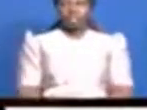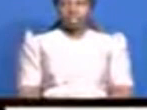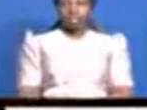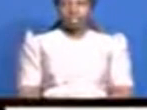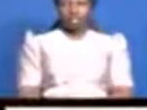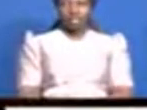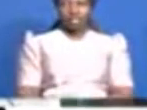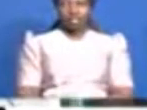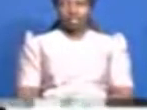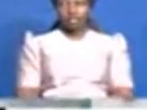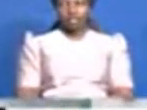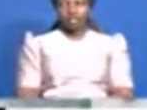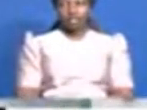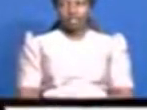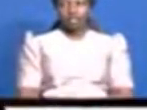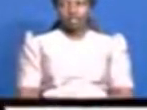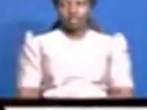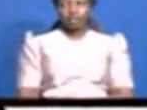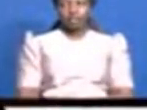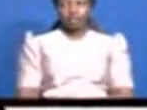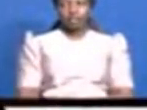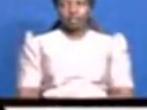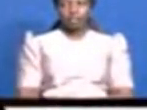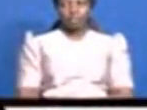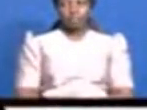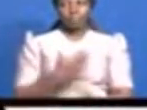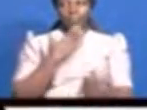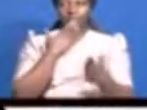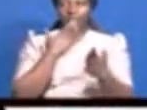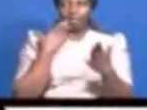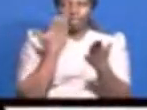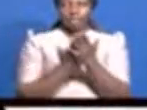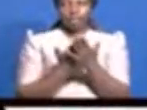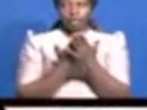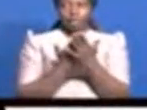Thank you. Asante. Congratulations.